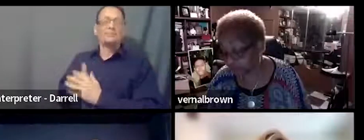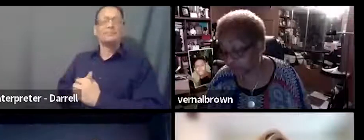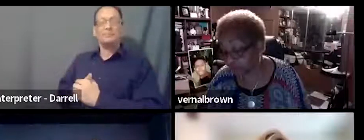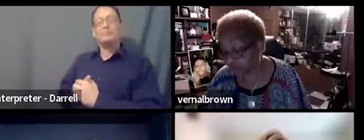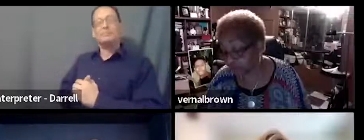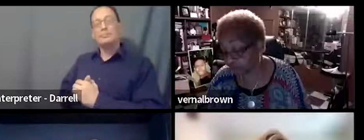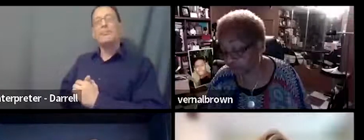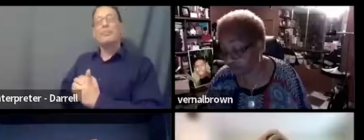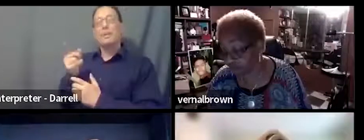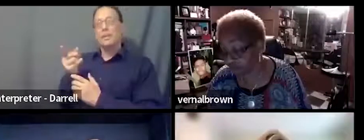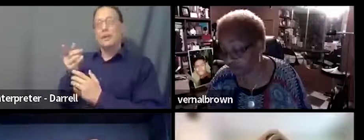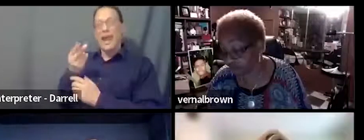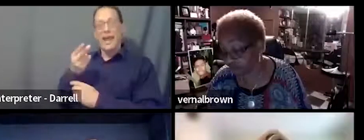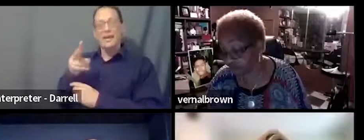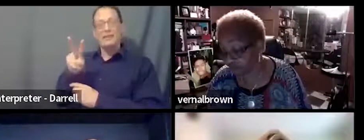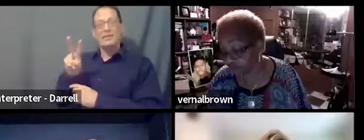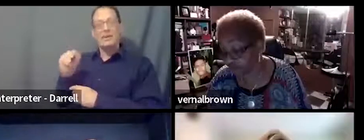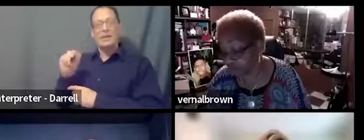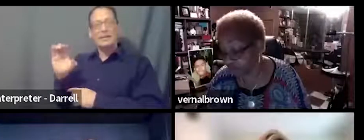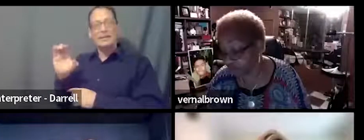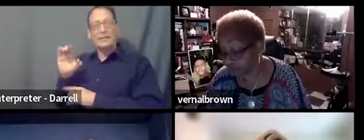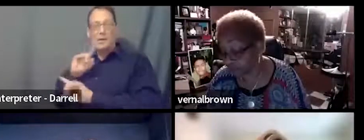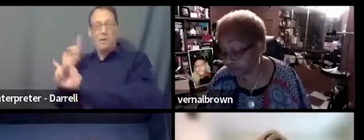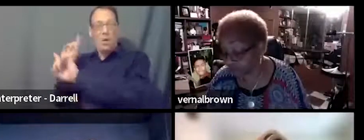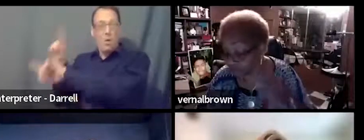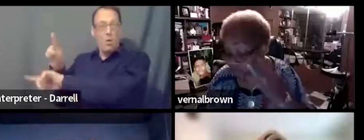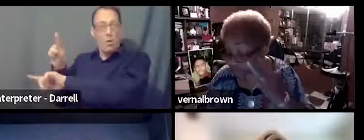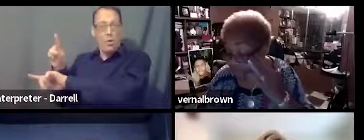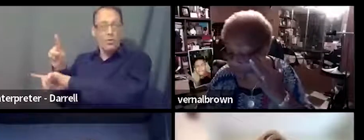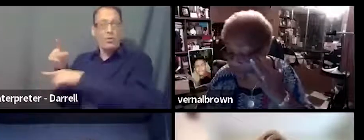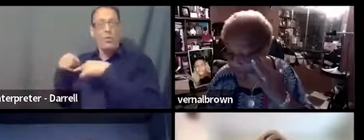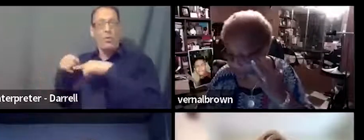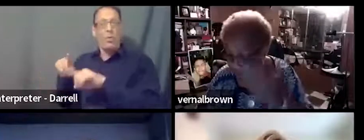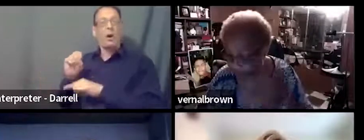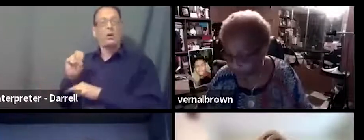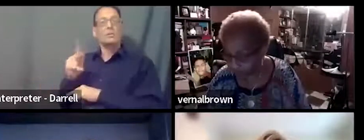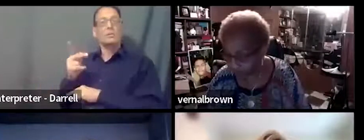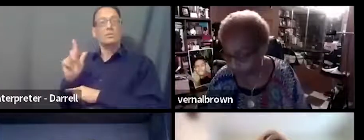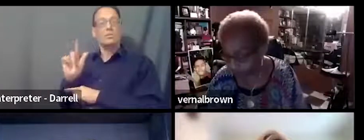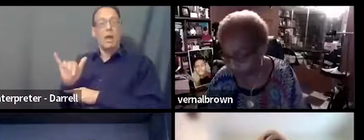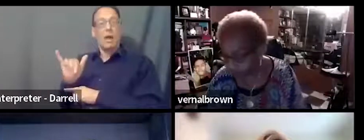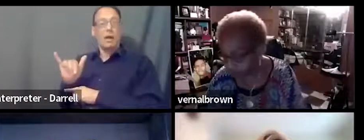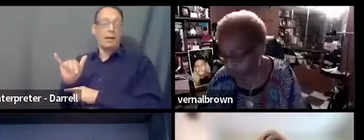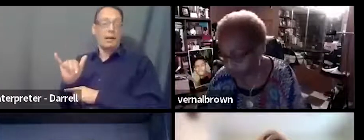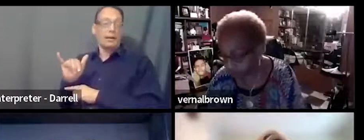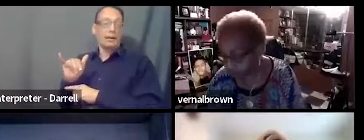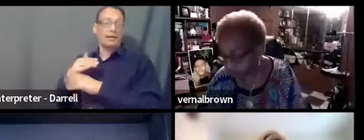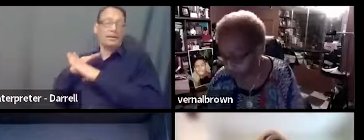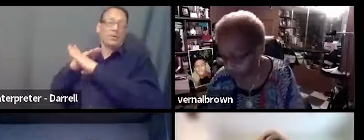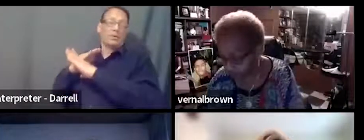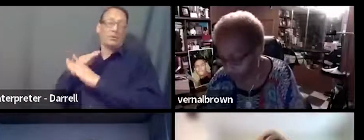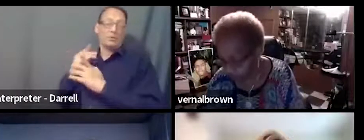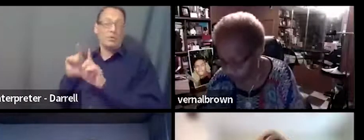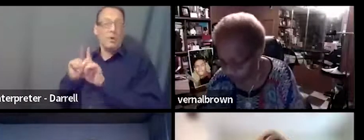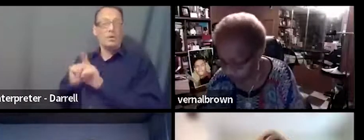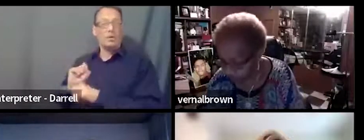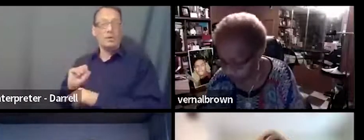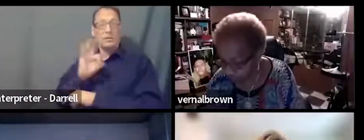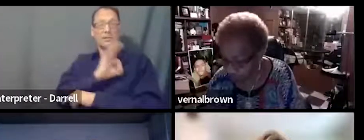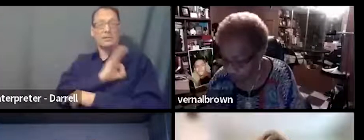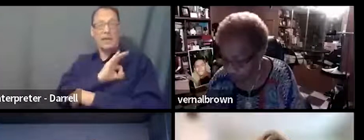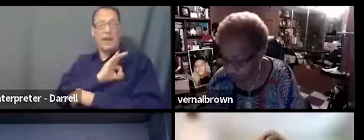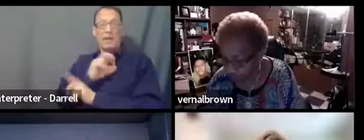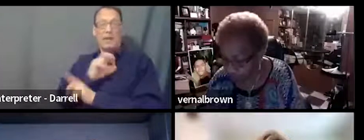contractor to place the HVAC unit order while facing supply chain disruptions and to secure staff availability for installation